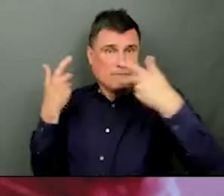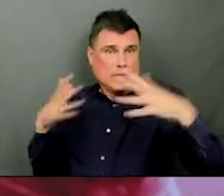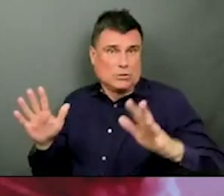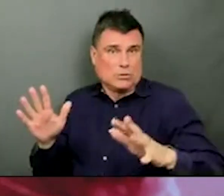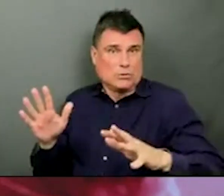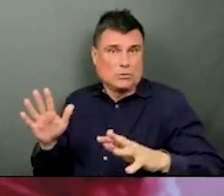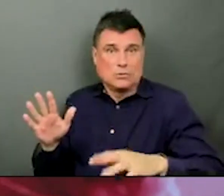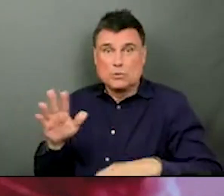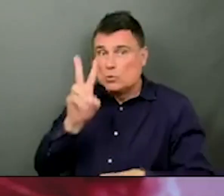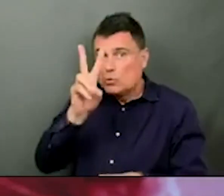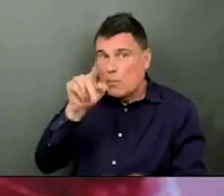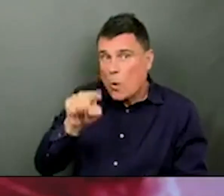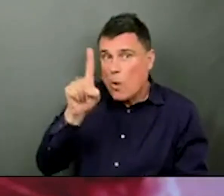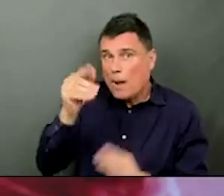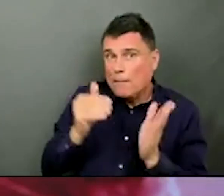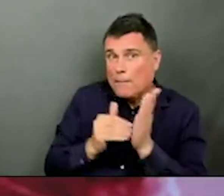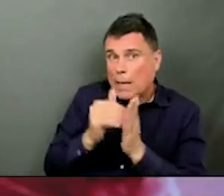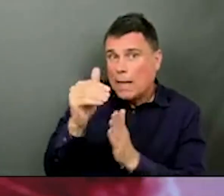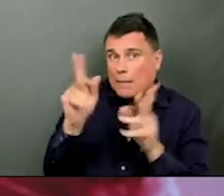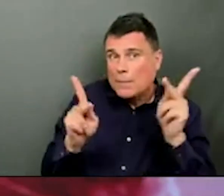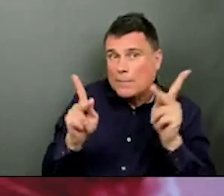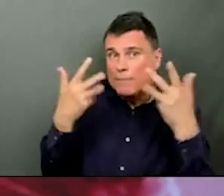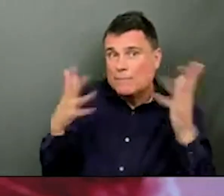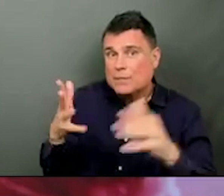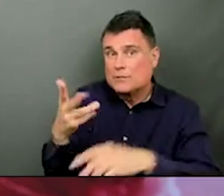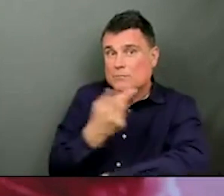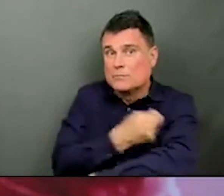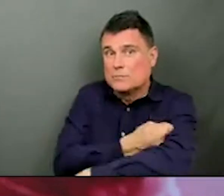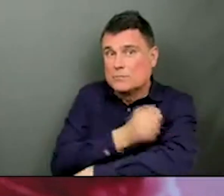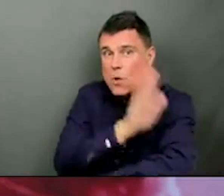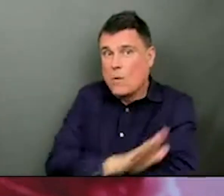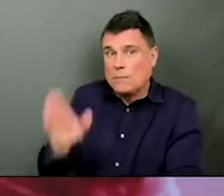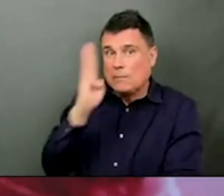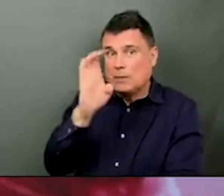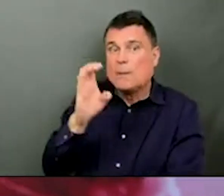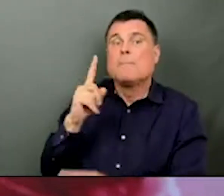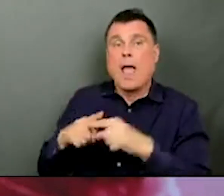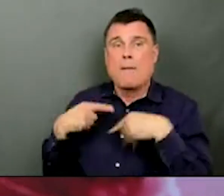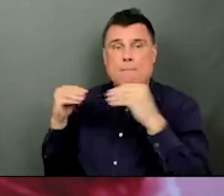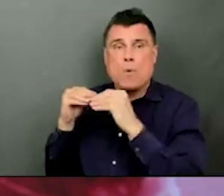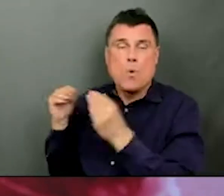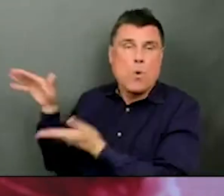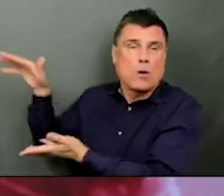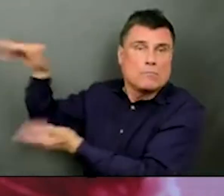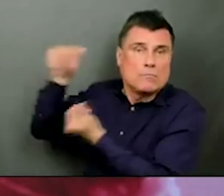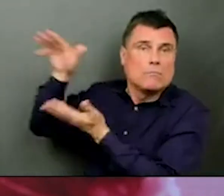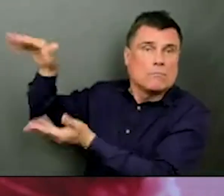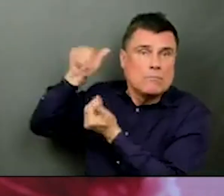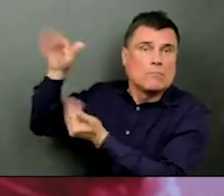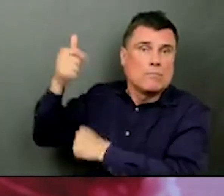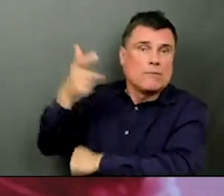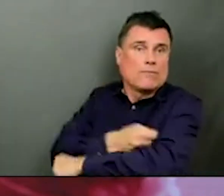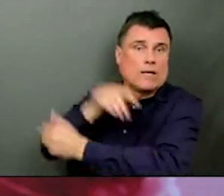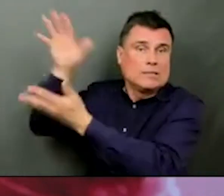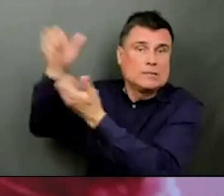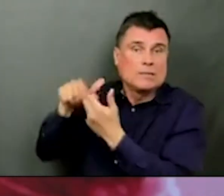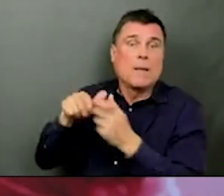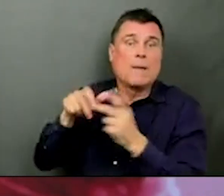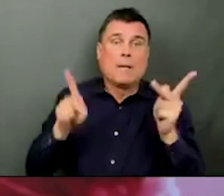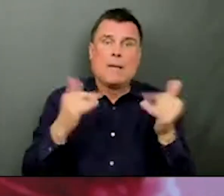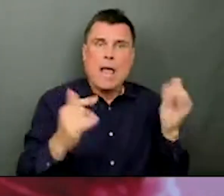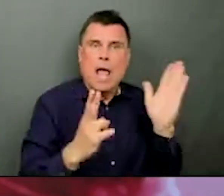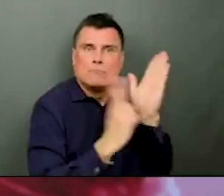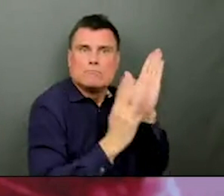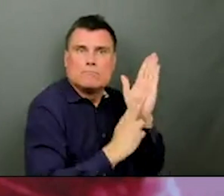British Columbians. We have a steady stream of vaccines coming into BC. People are registering in record numbers. This is